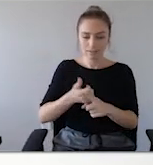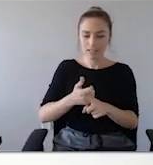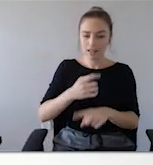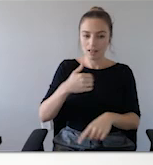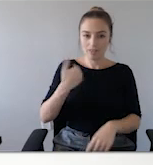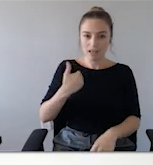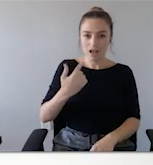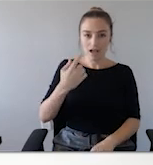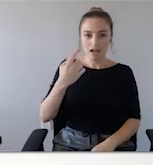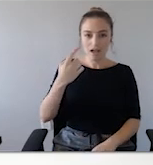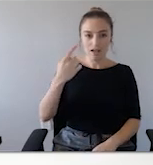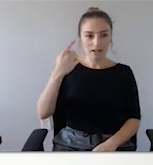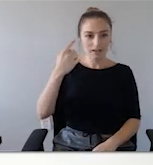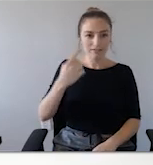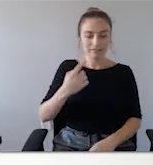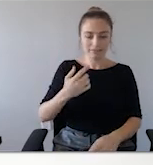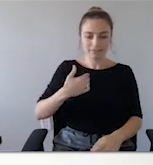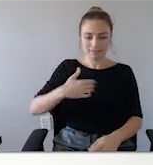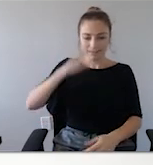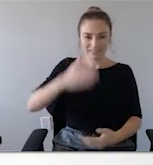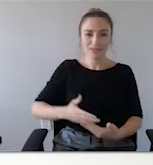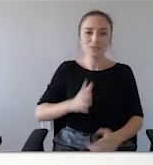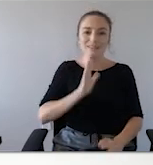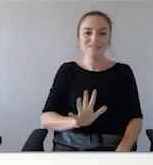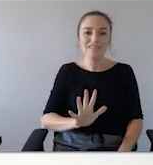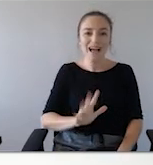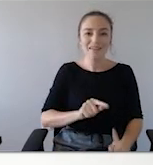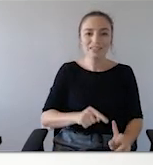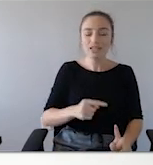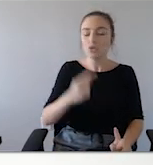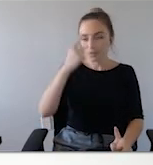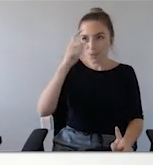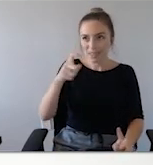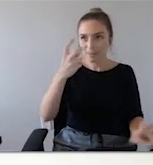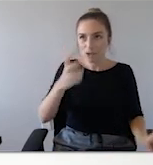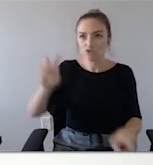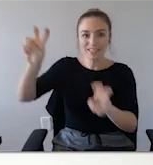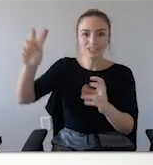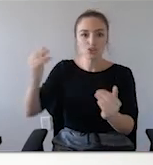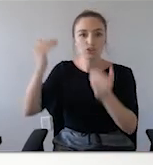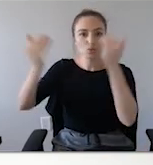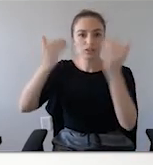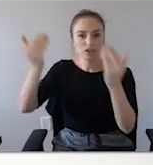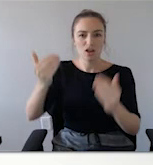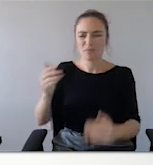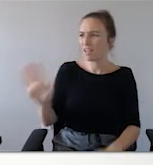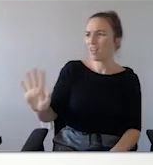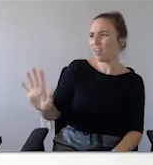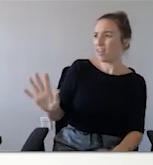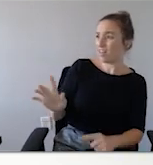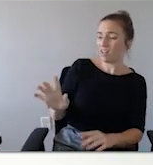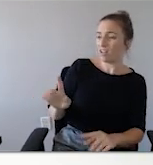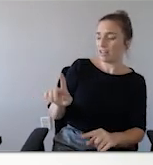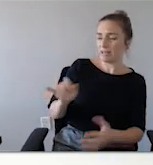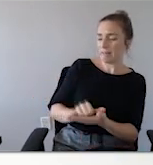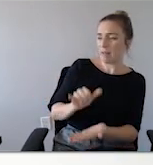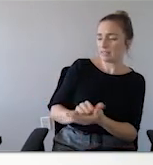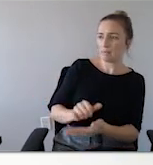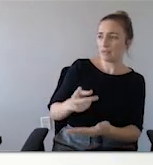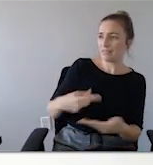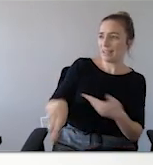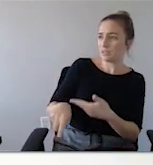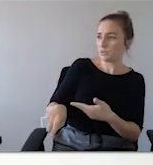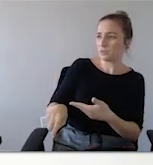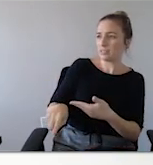like 5. I'm like, I can't even think about it next week. I'm not thinking about transition and moving on. But let me tell you,